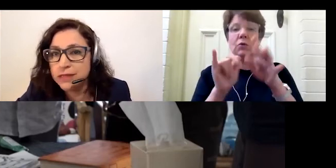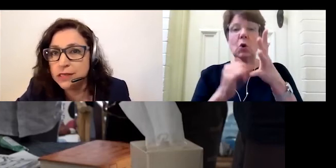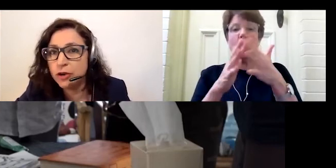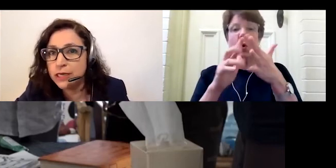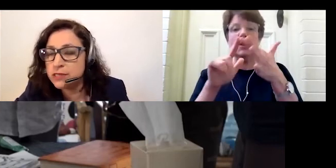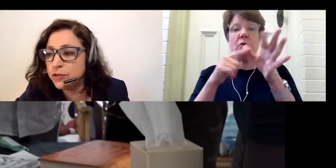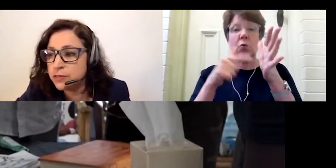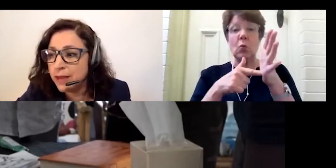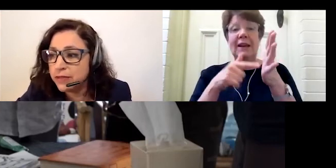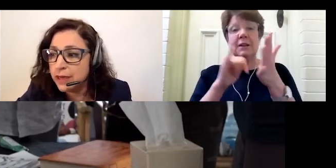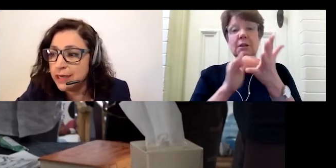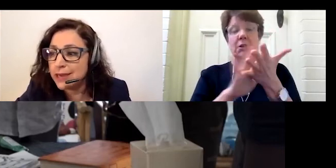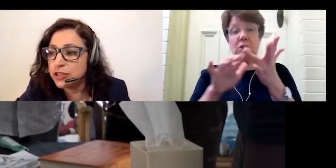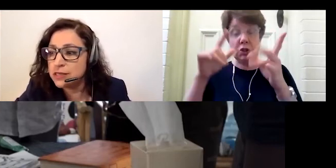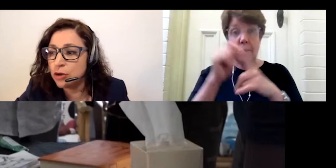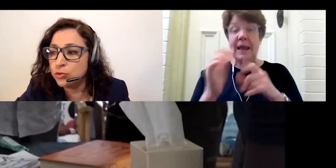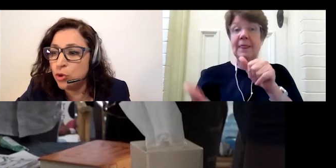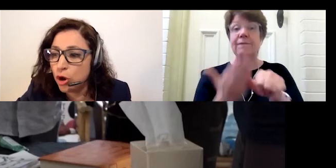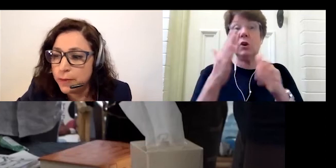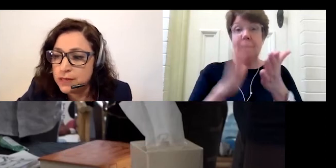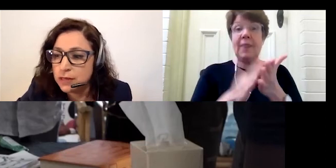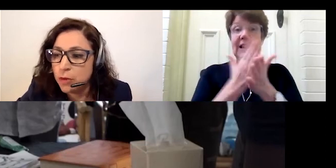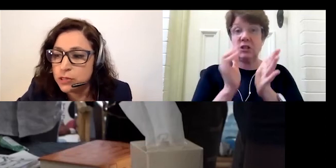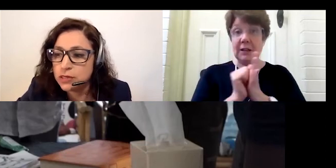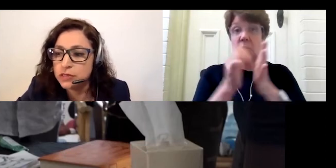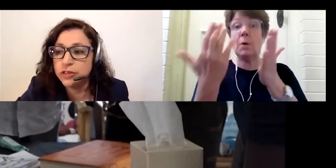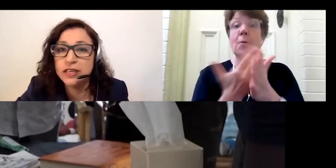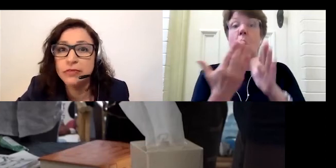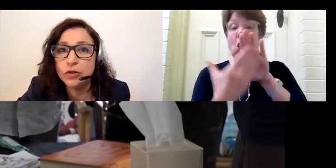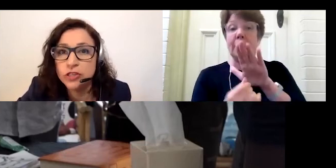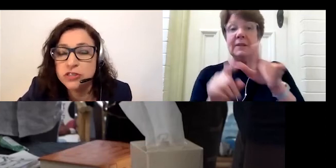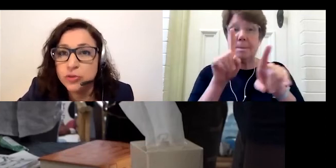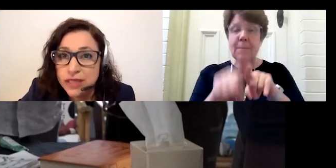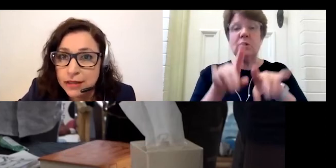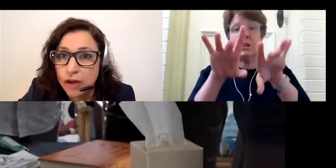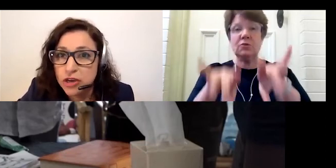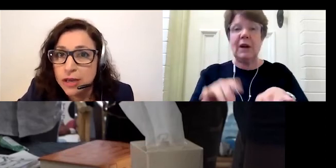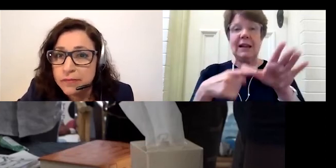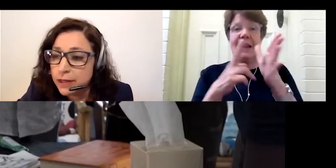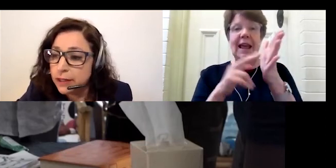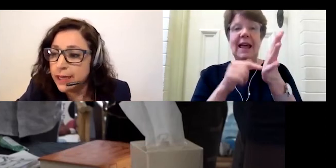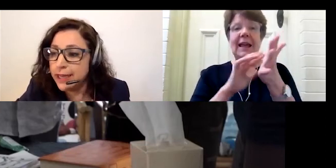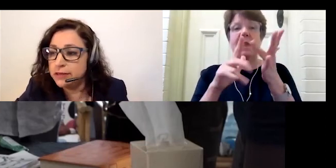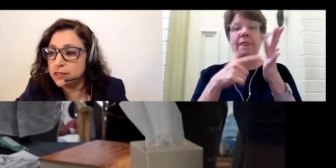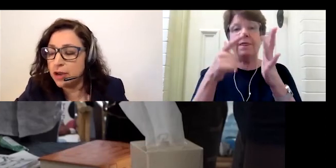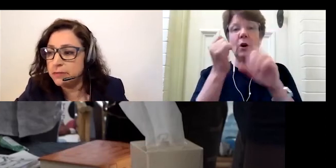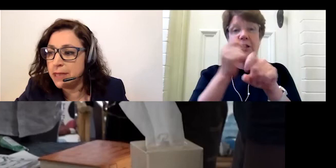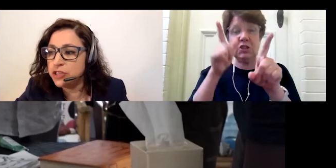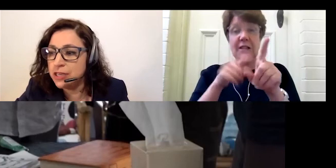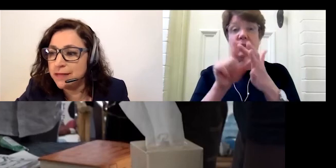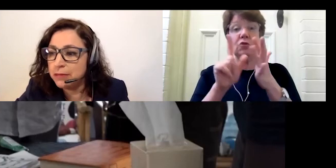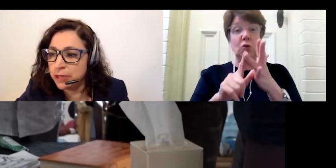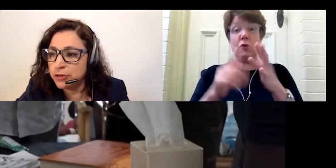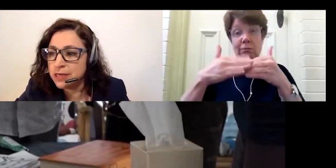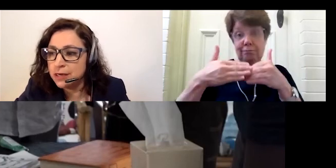few months ago, in its first month, it actually sold more copies than most Australian anthologies do in their lifetime. And I'm